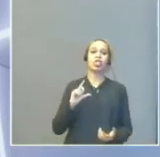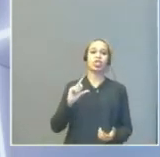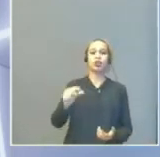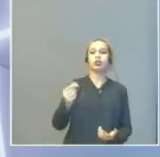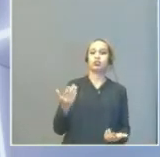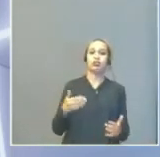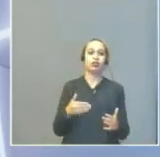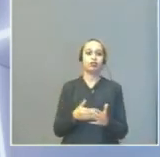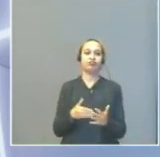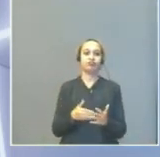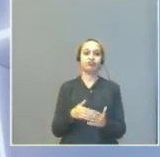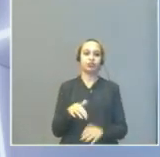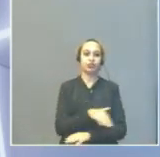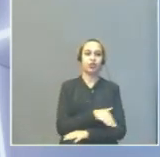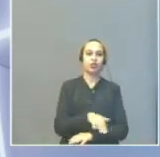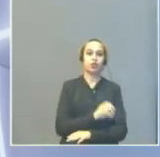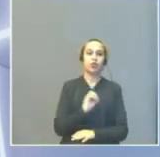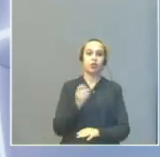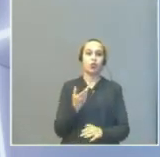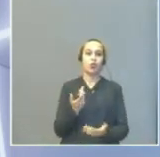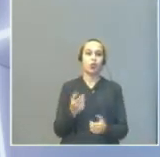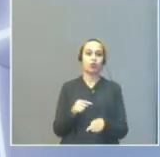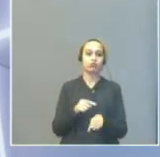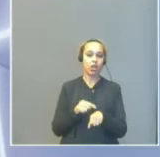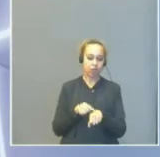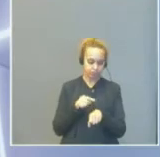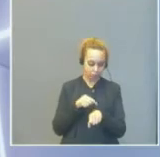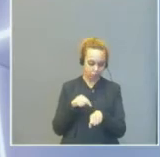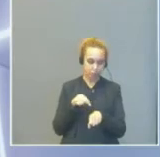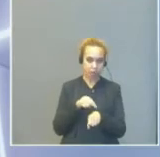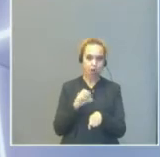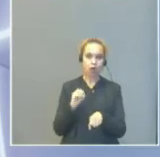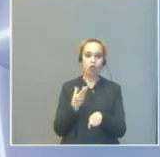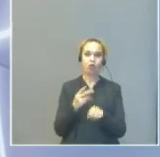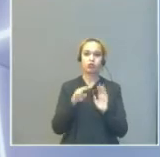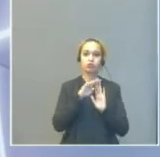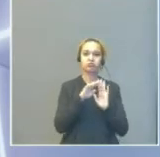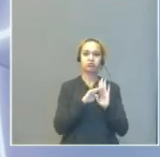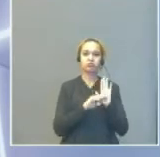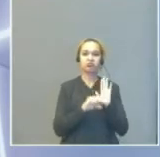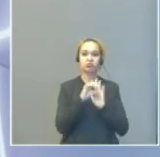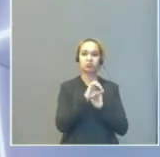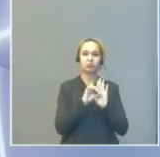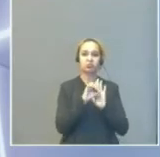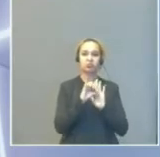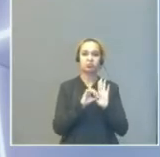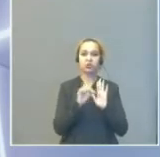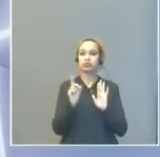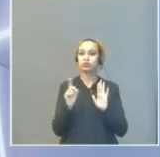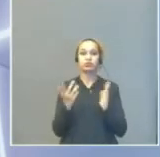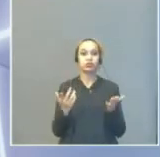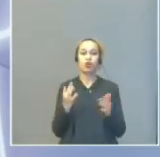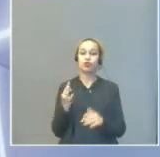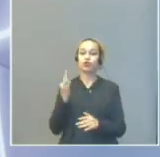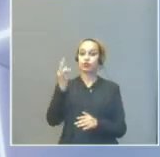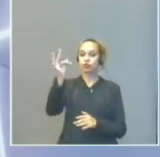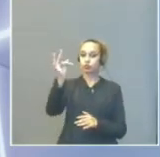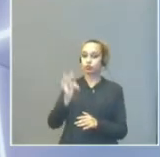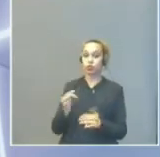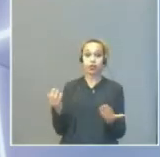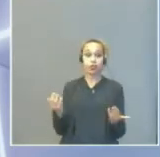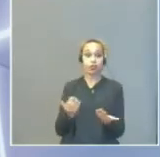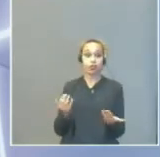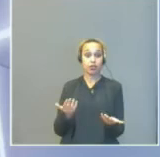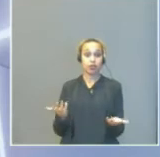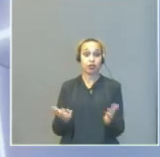or down the calendar. The future is here with us. We perform and enact the future in the ways we